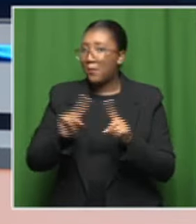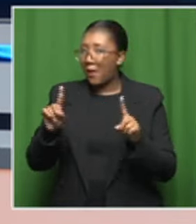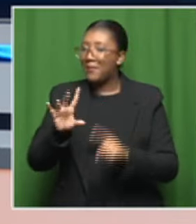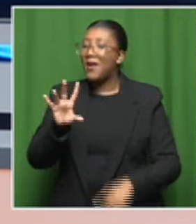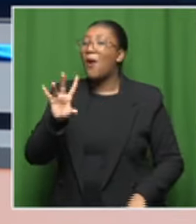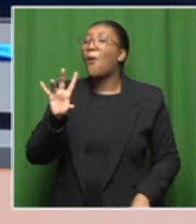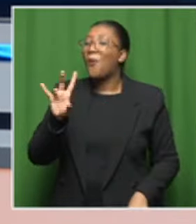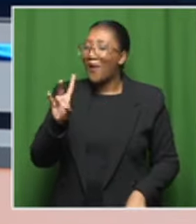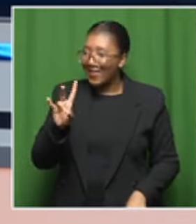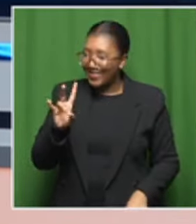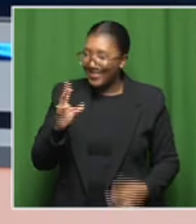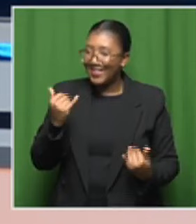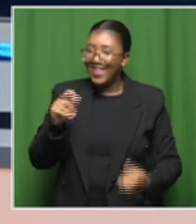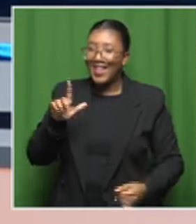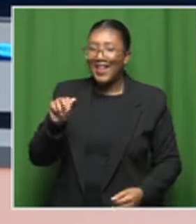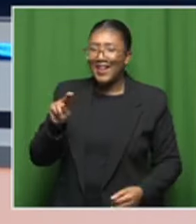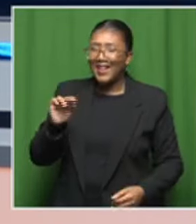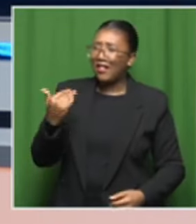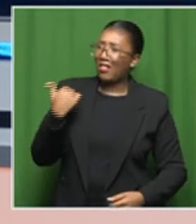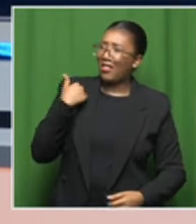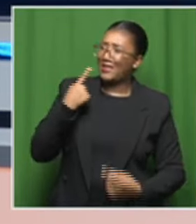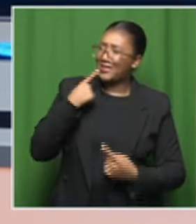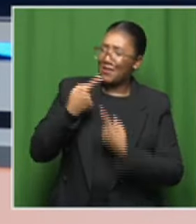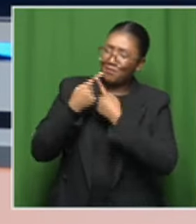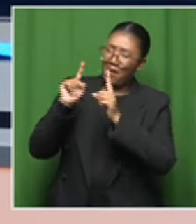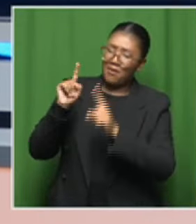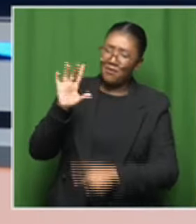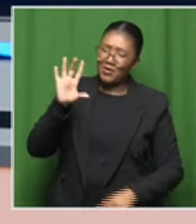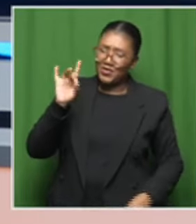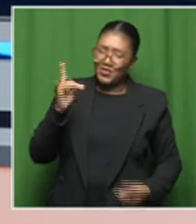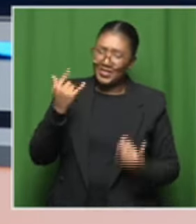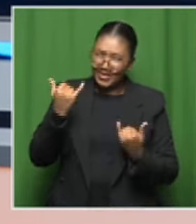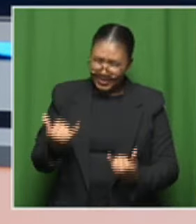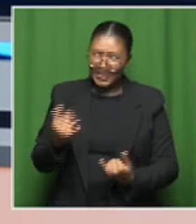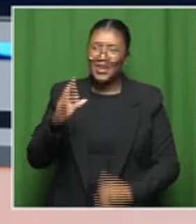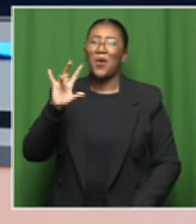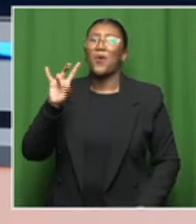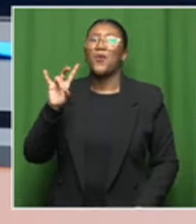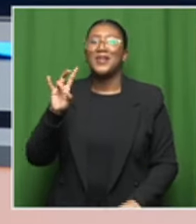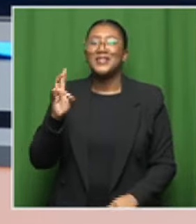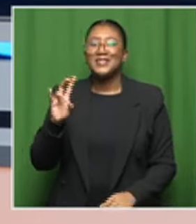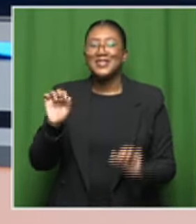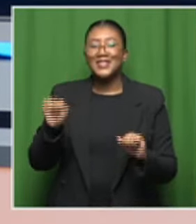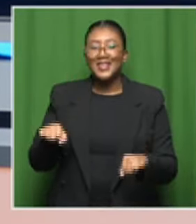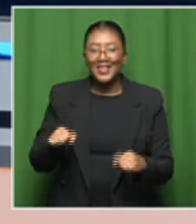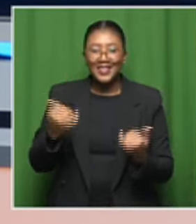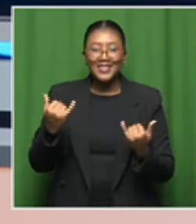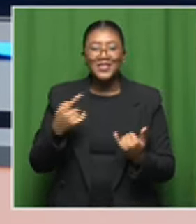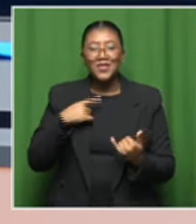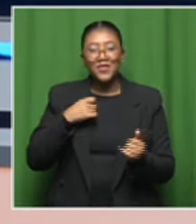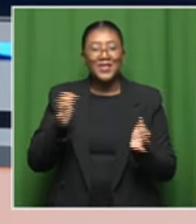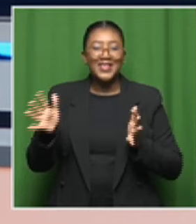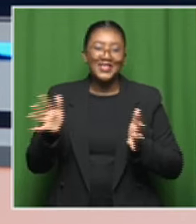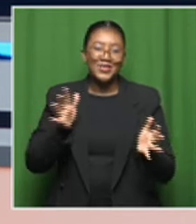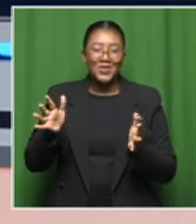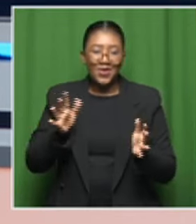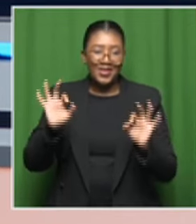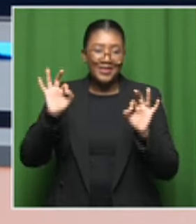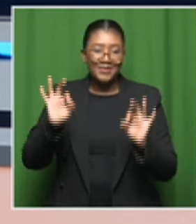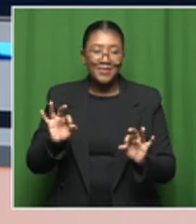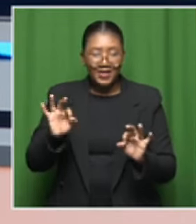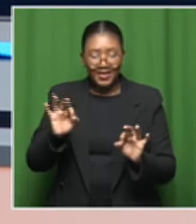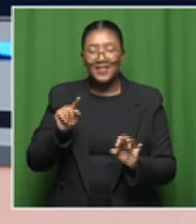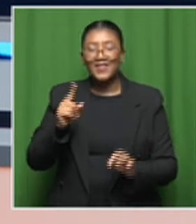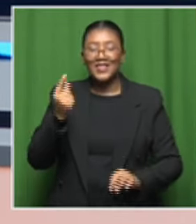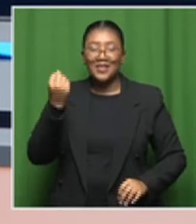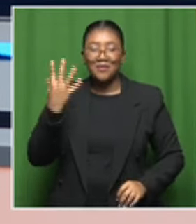and Sakina reminded me we are halfway through the week, Stacey, and it's the Easter weekend. You get a chance, though, today to play in the National